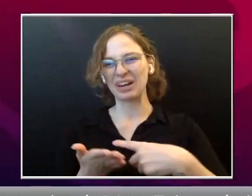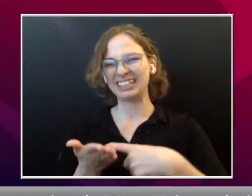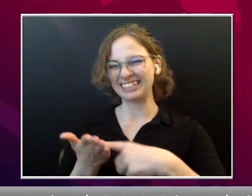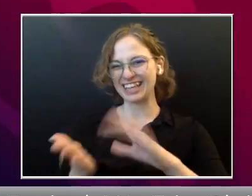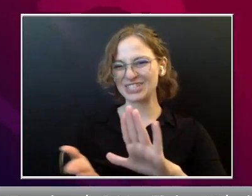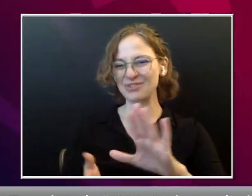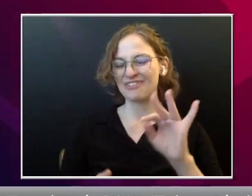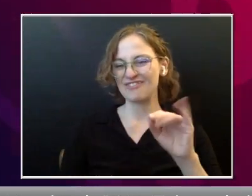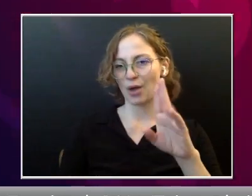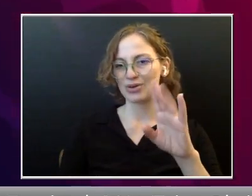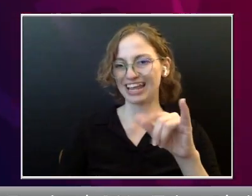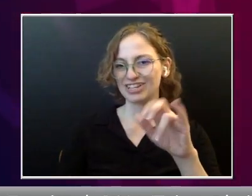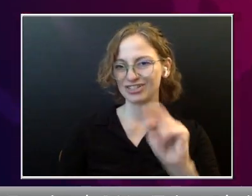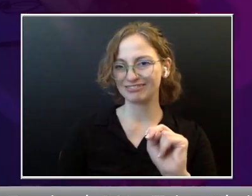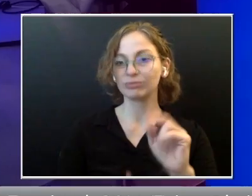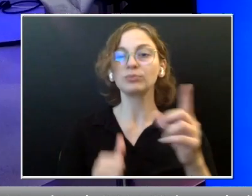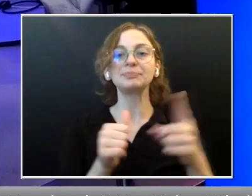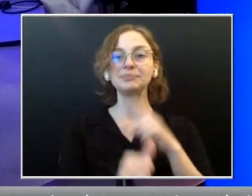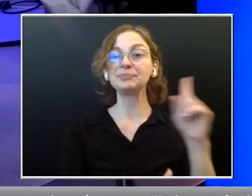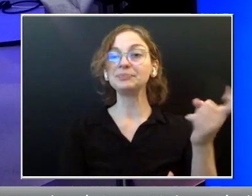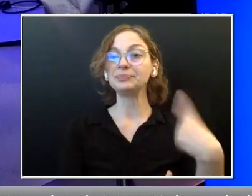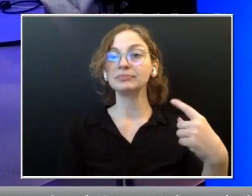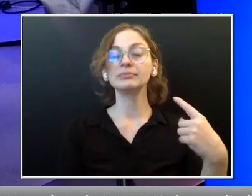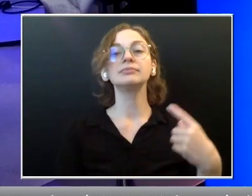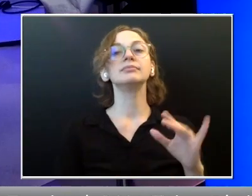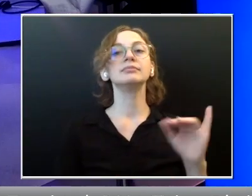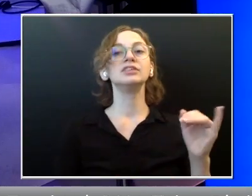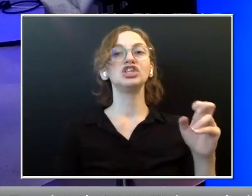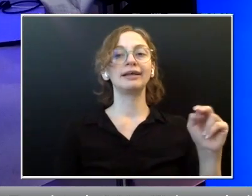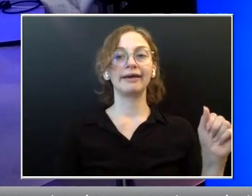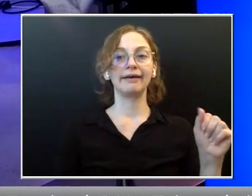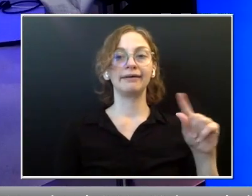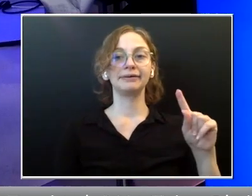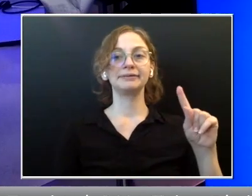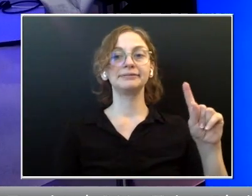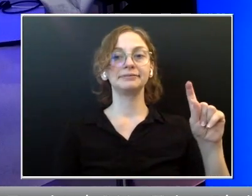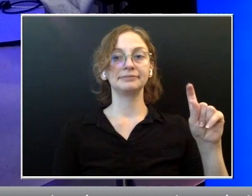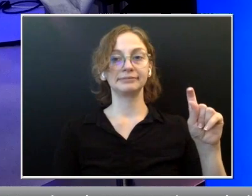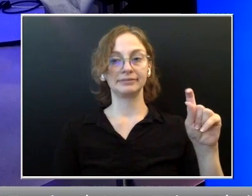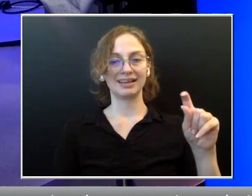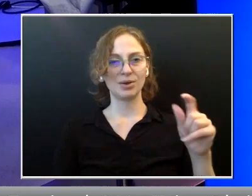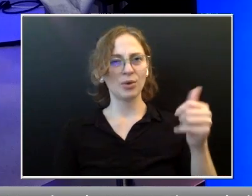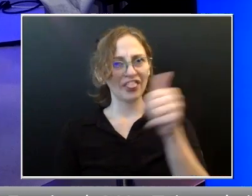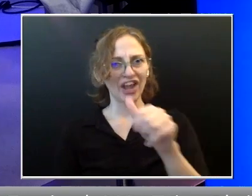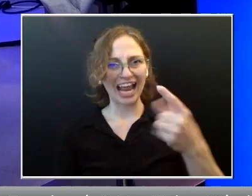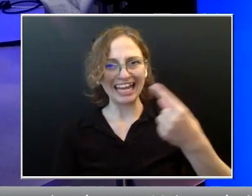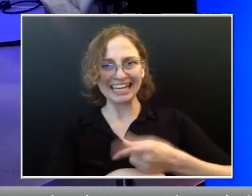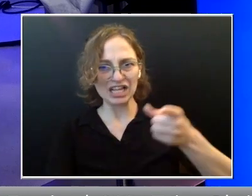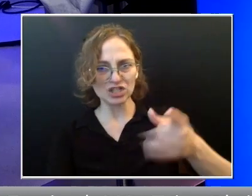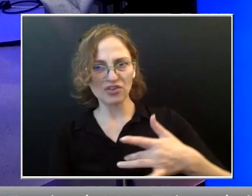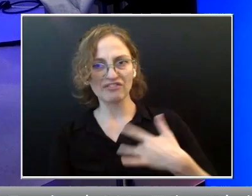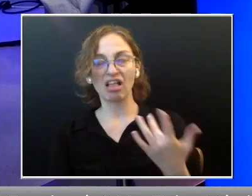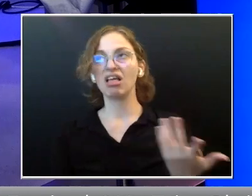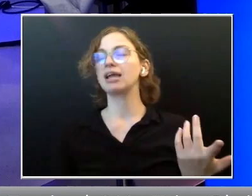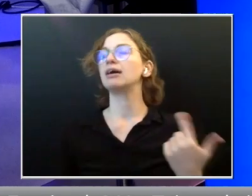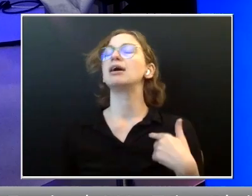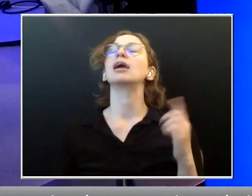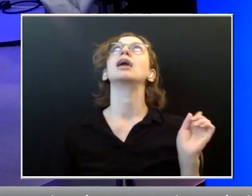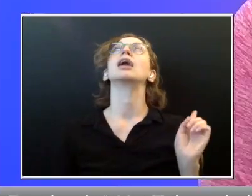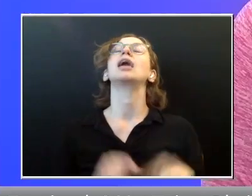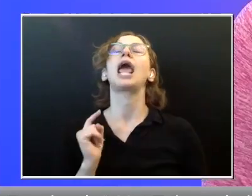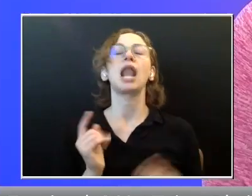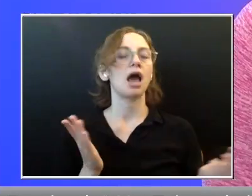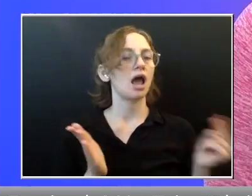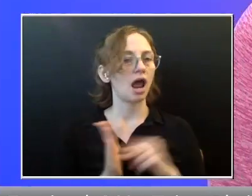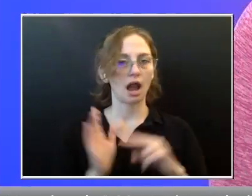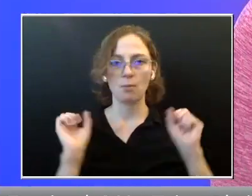questions. Jenna has a question for Angela. She says, were there ever days you thought to yourself, there is no way I can get up and work out?